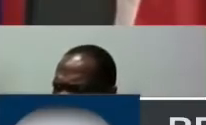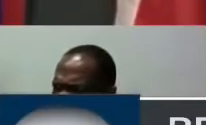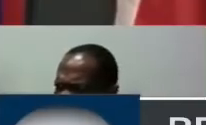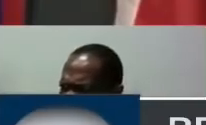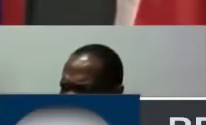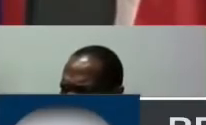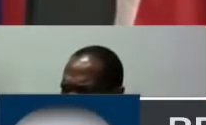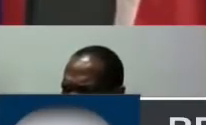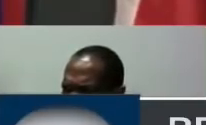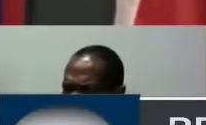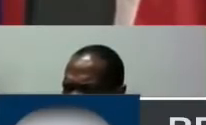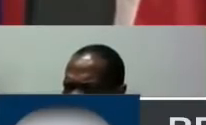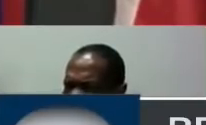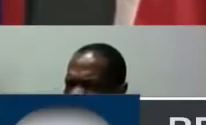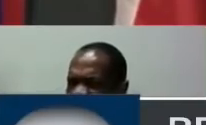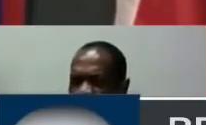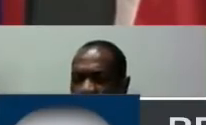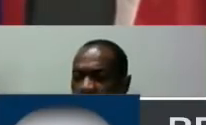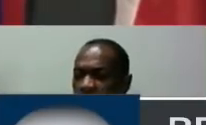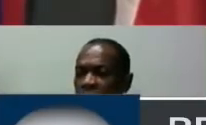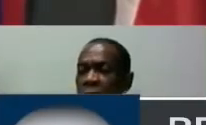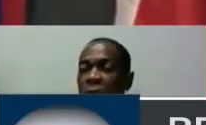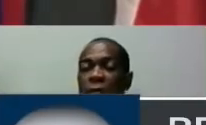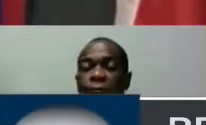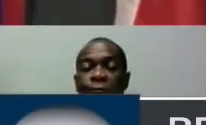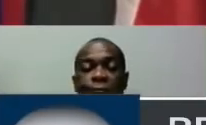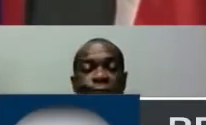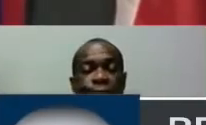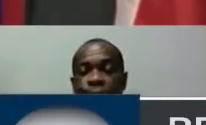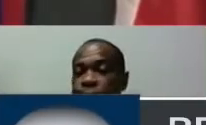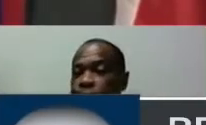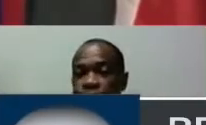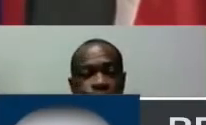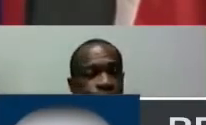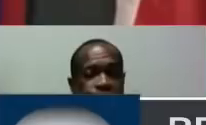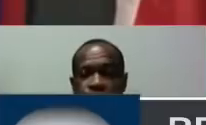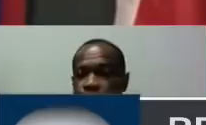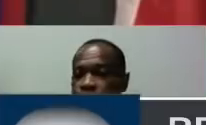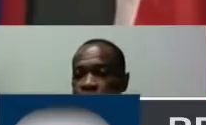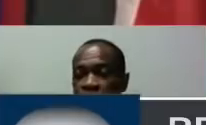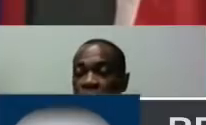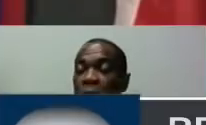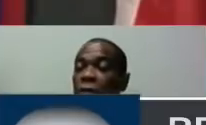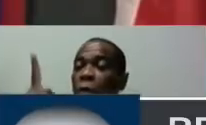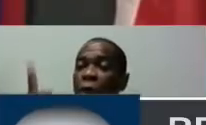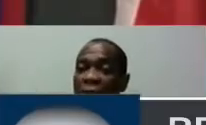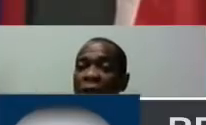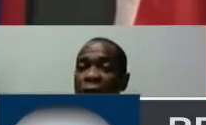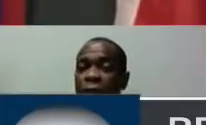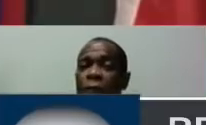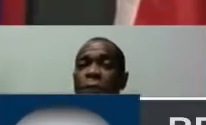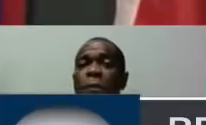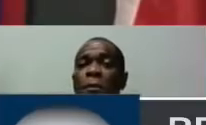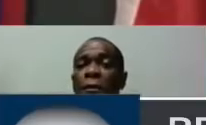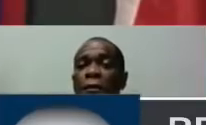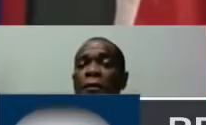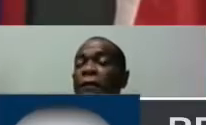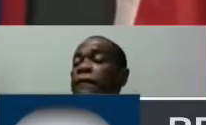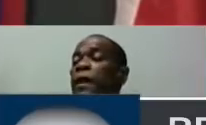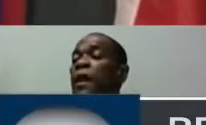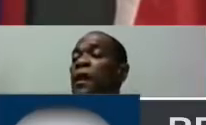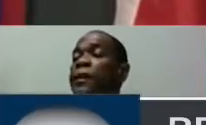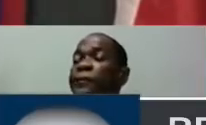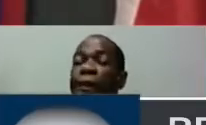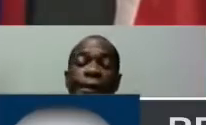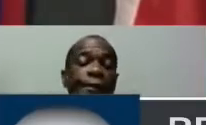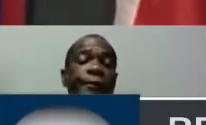Because obviously, half of the population is taking the position, for whatever reason, and there are many,